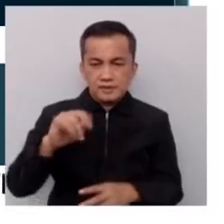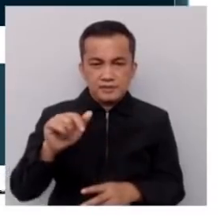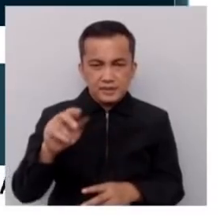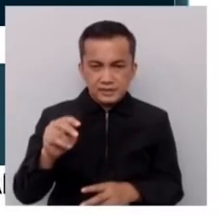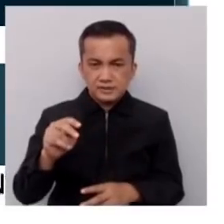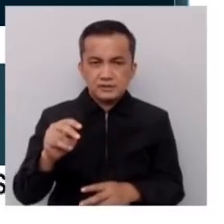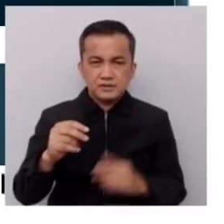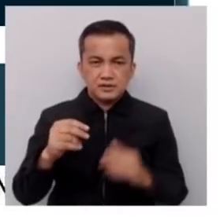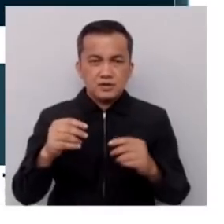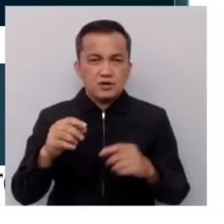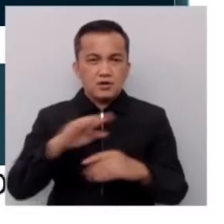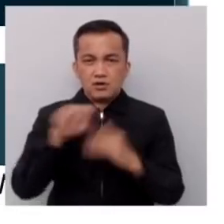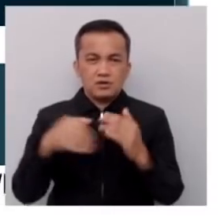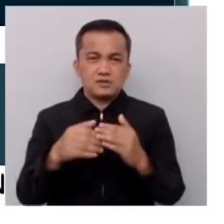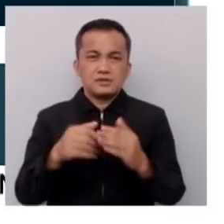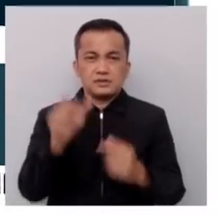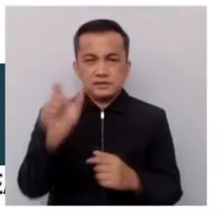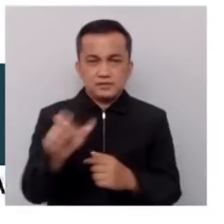individuals who suffered